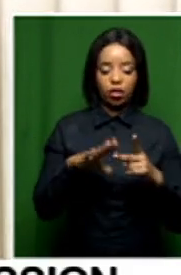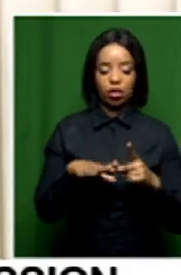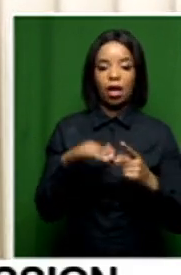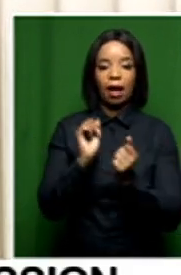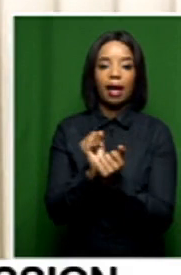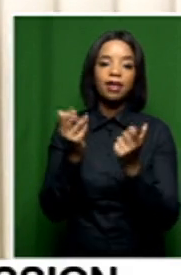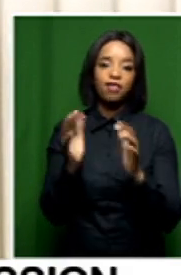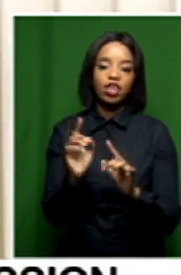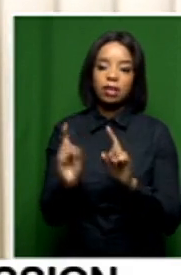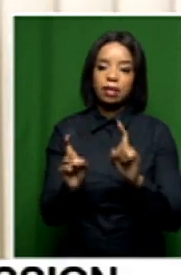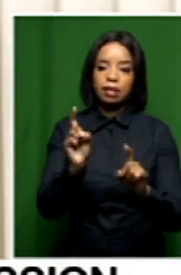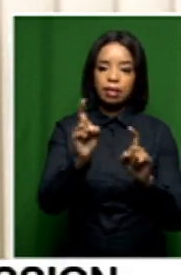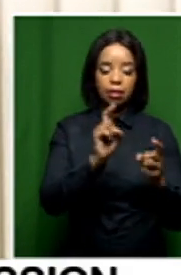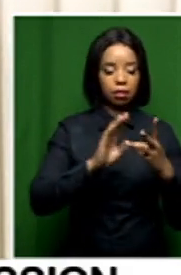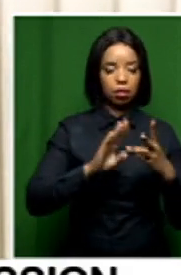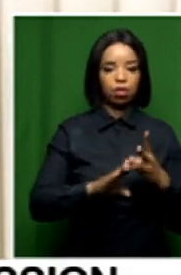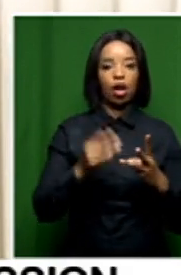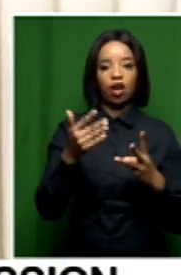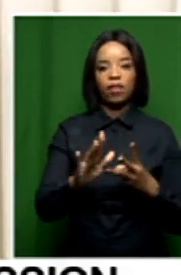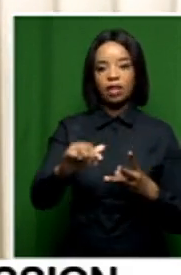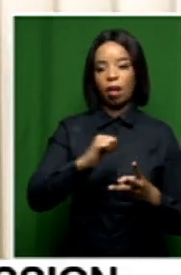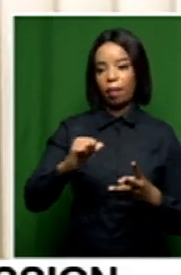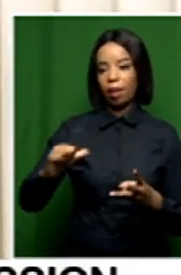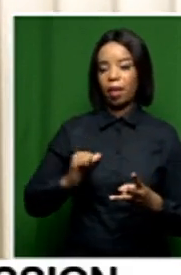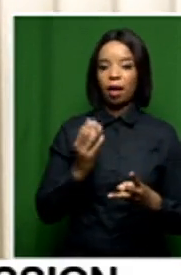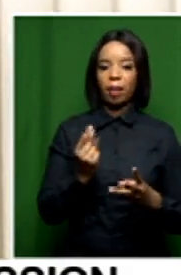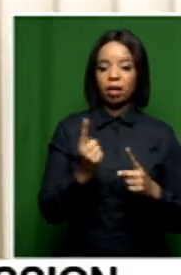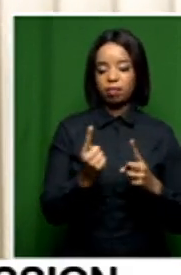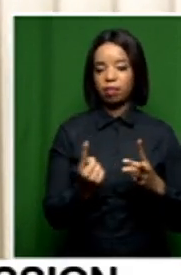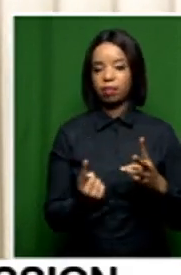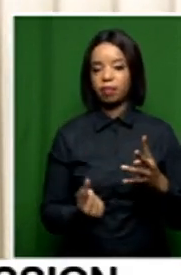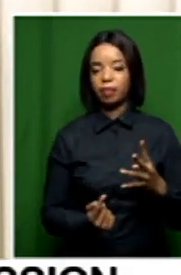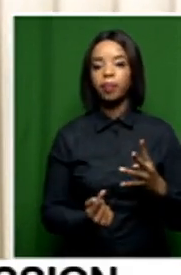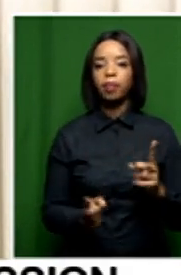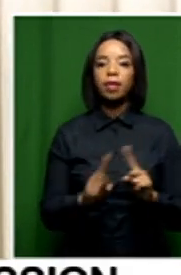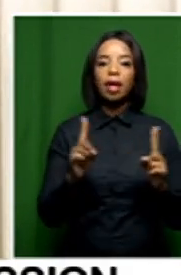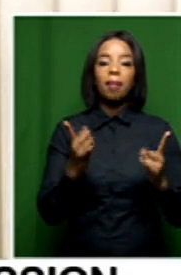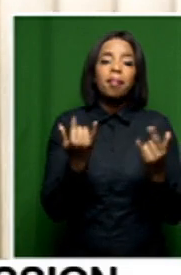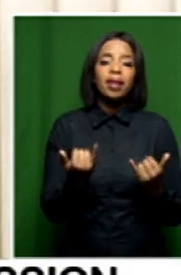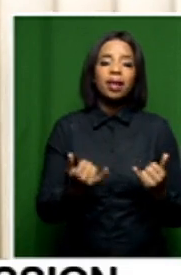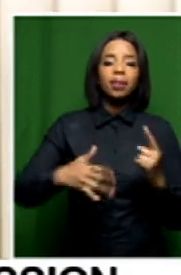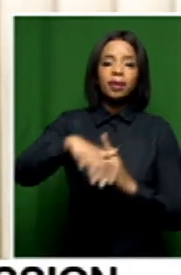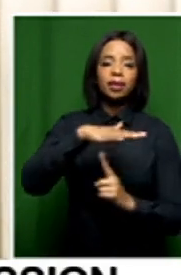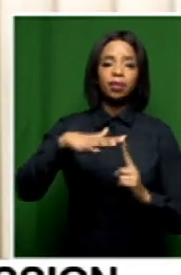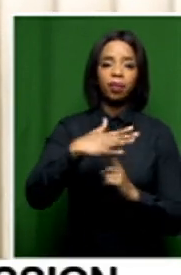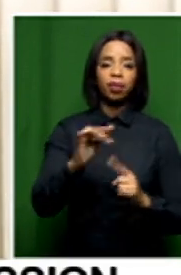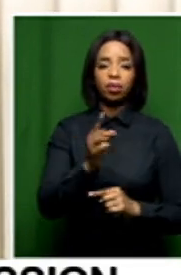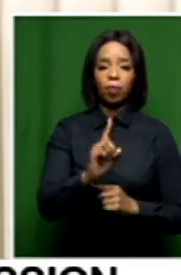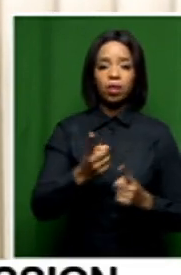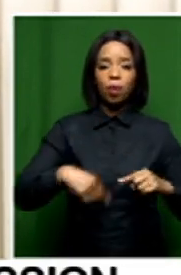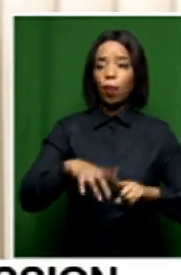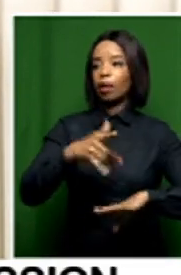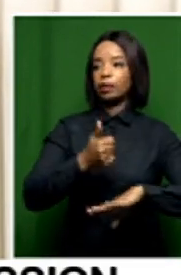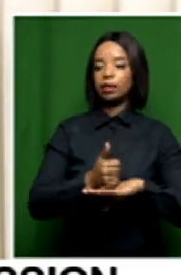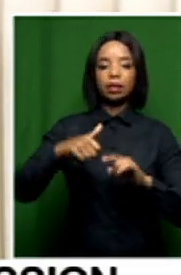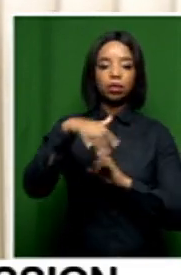these are the recoveries that we've managed to do. Now, what we are sitting at now is a situation where we have spent years and money. There have